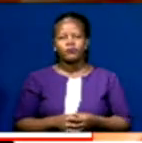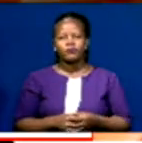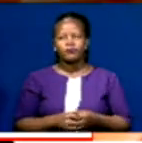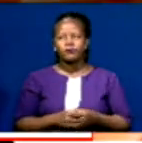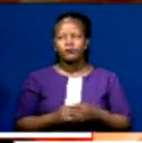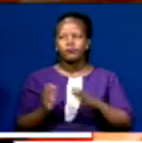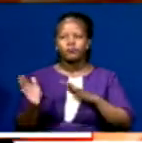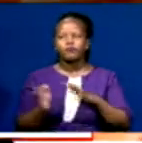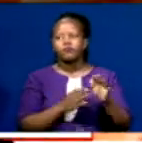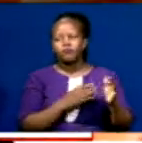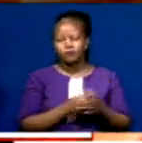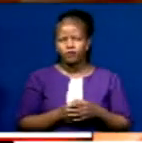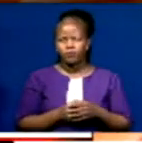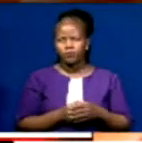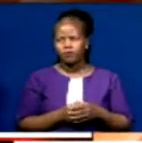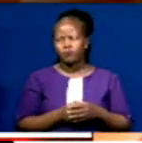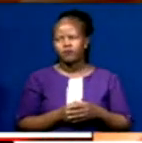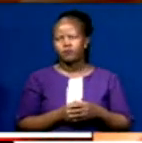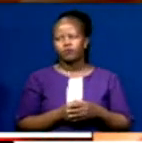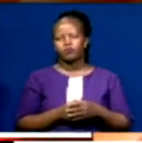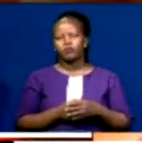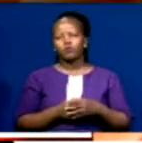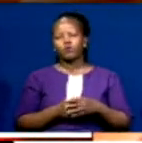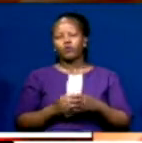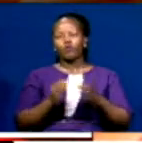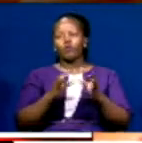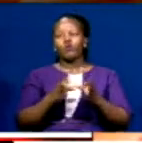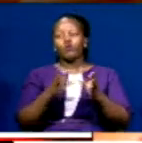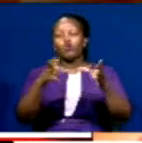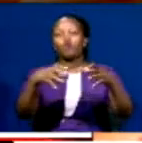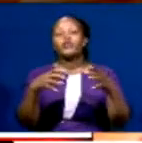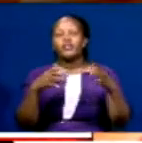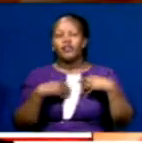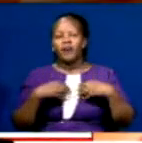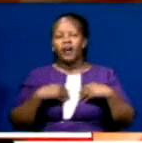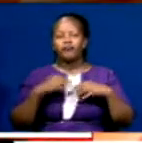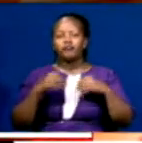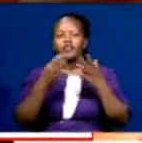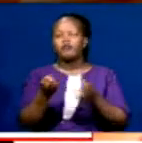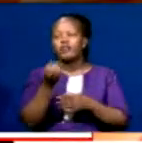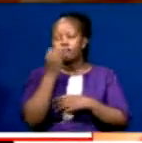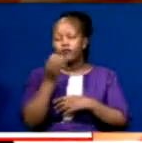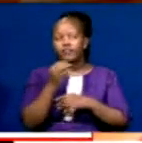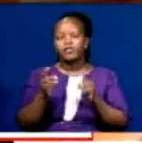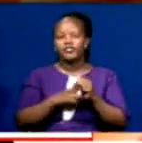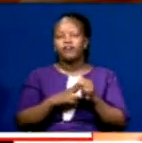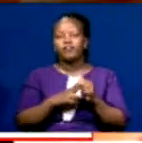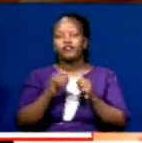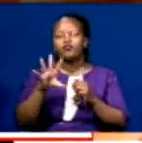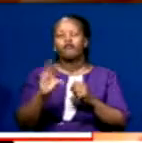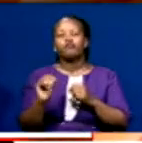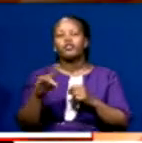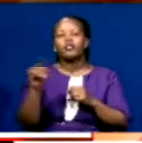Asian Visa Oshwal Community has donated foodstuff worth 750,000 shillings to 300